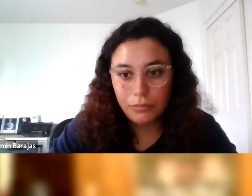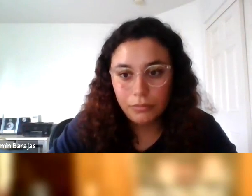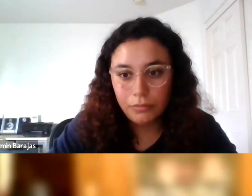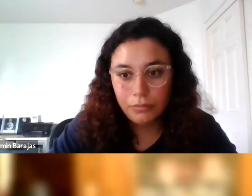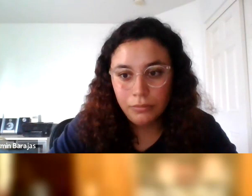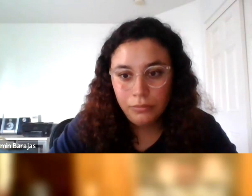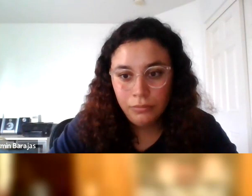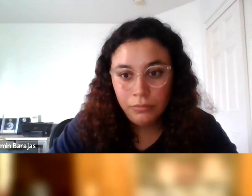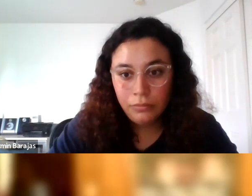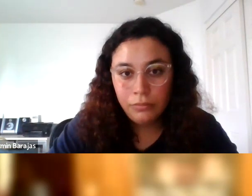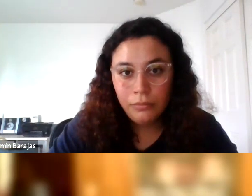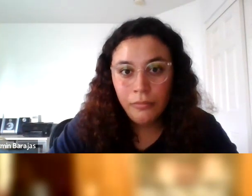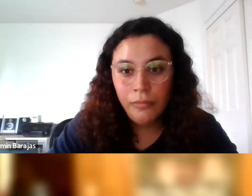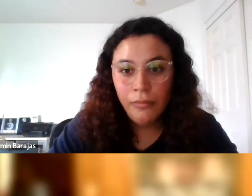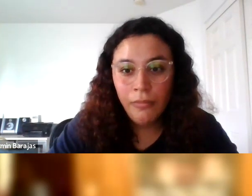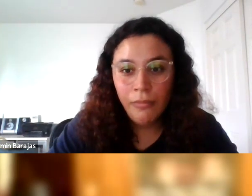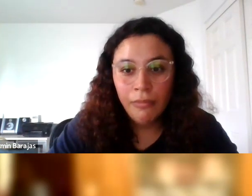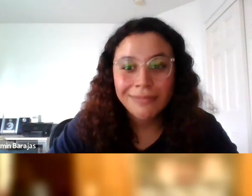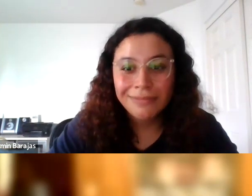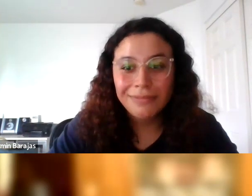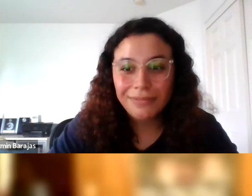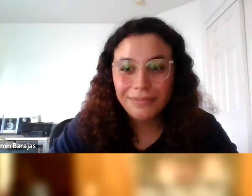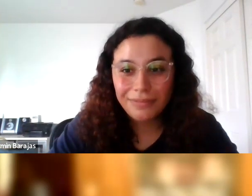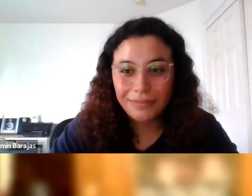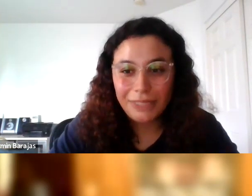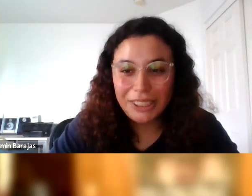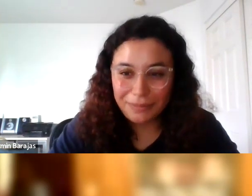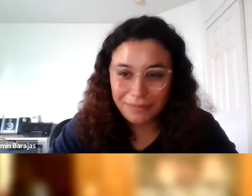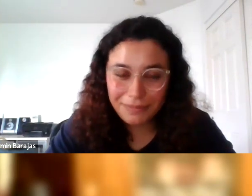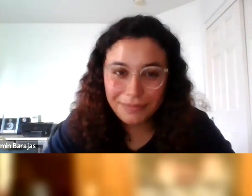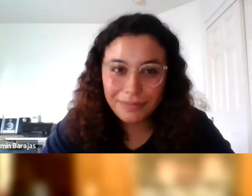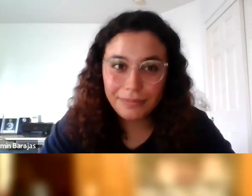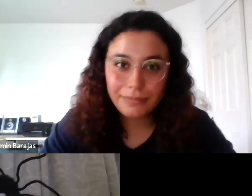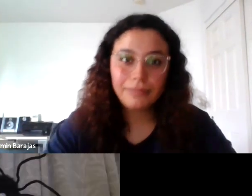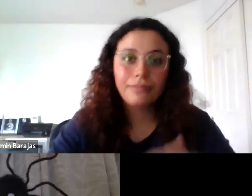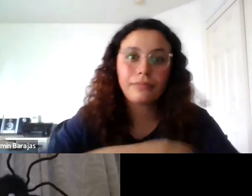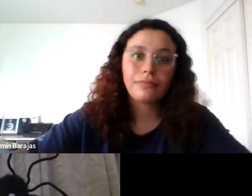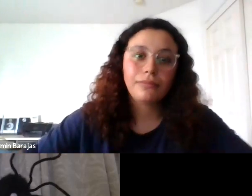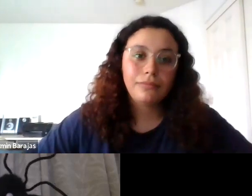I think, yeah, that's what I got. Awesome.